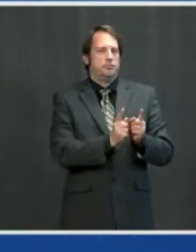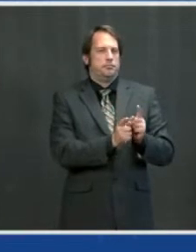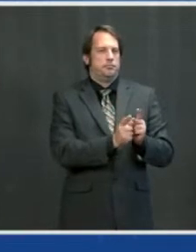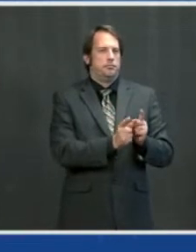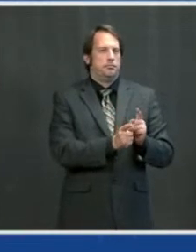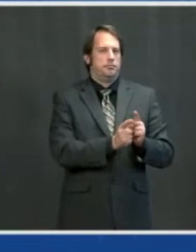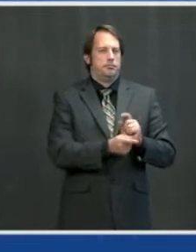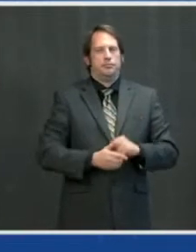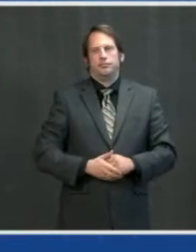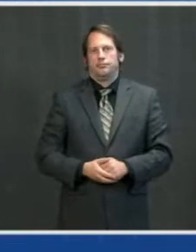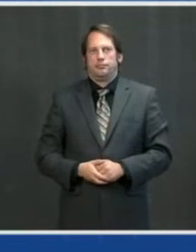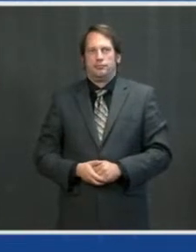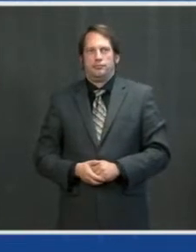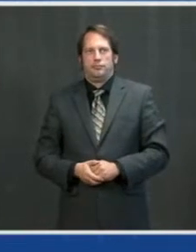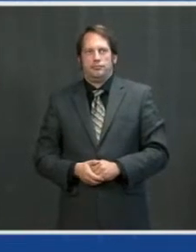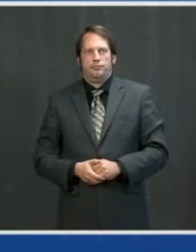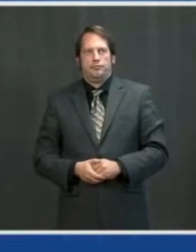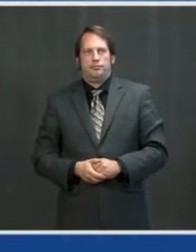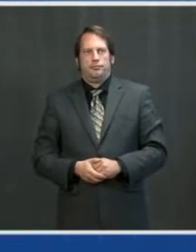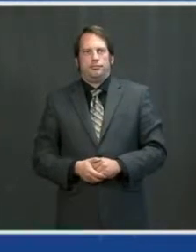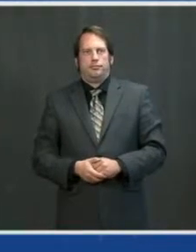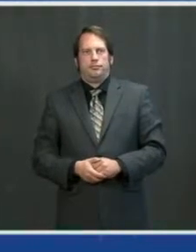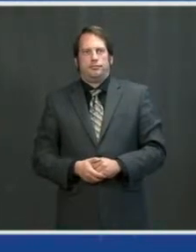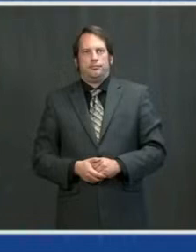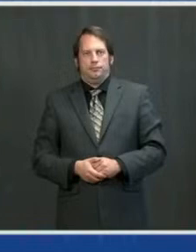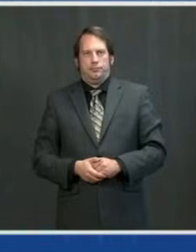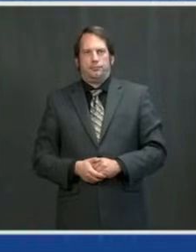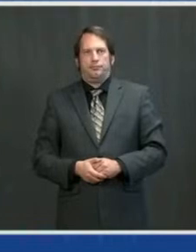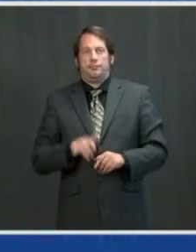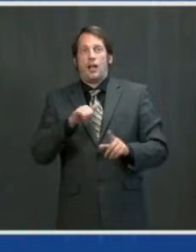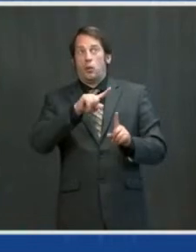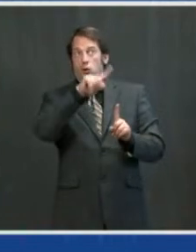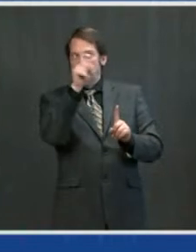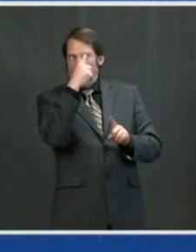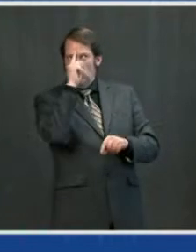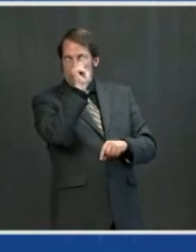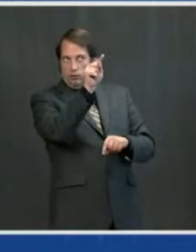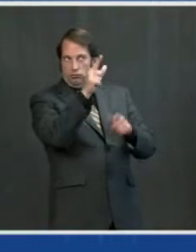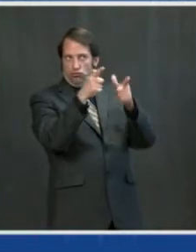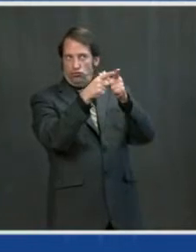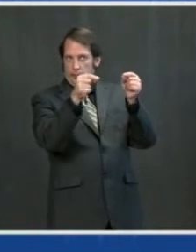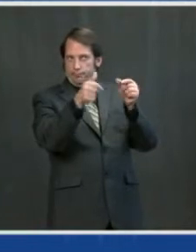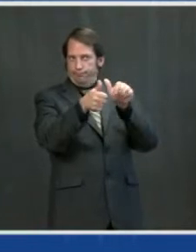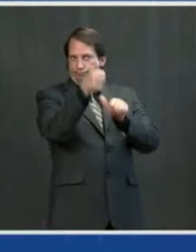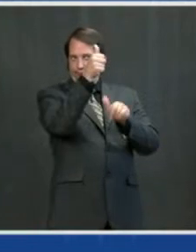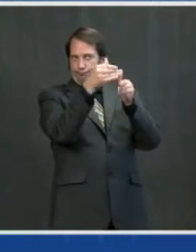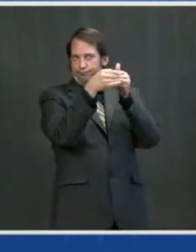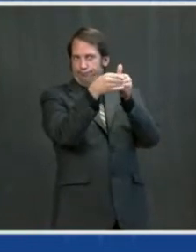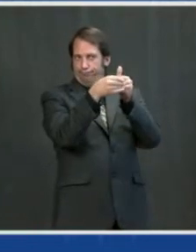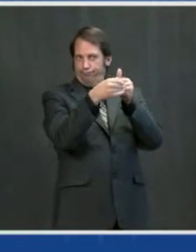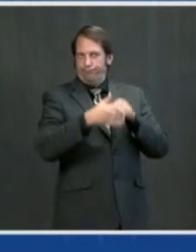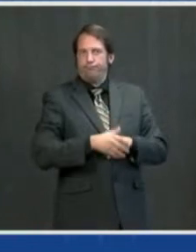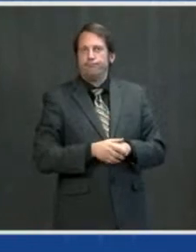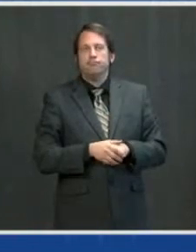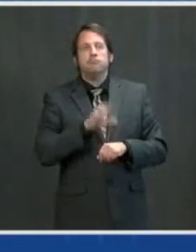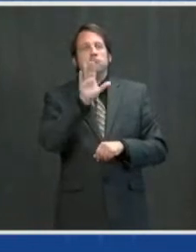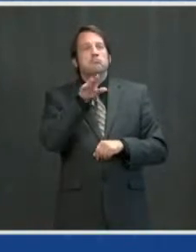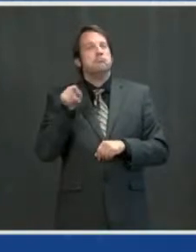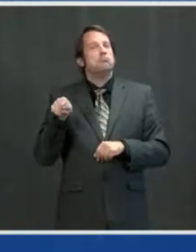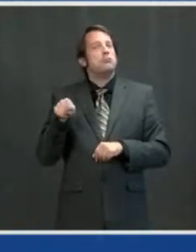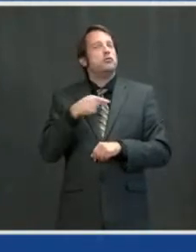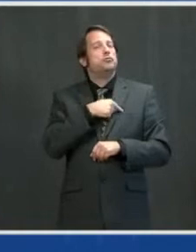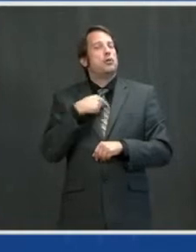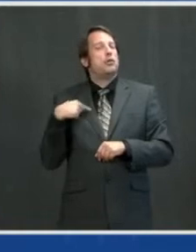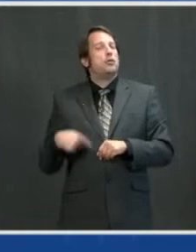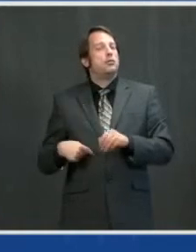At the summit, I believe that China policy was one of the central agenda items. So my question is